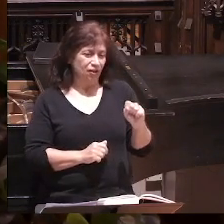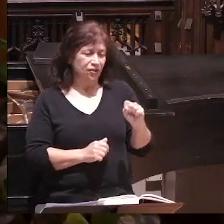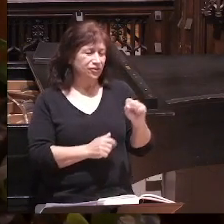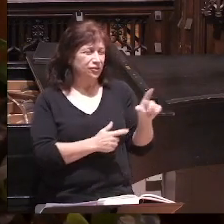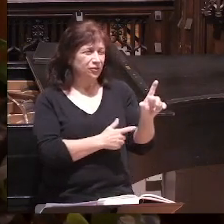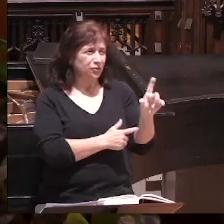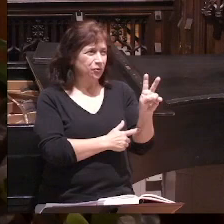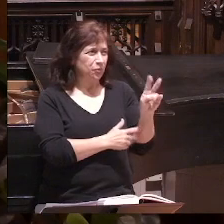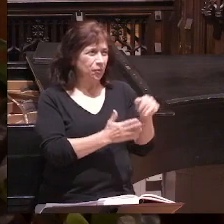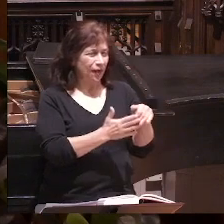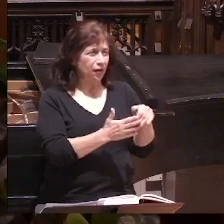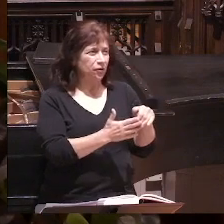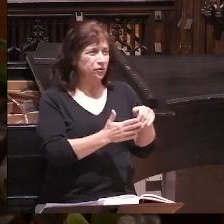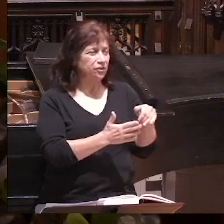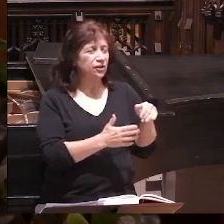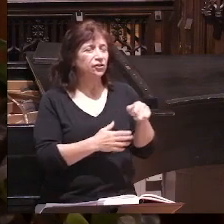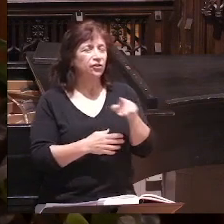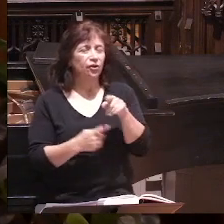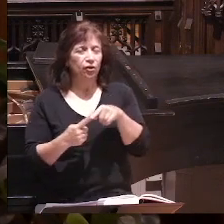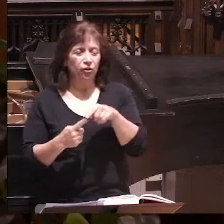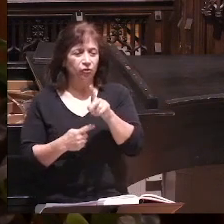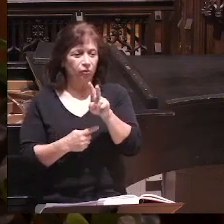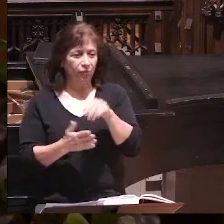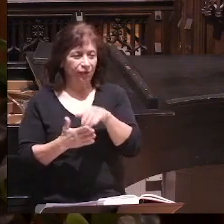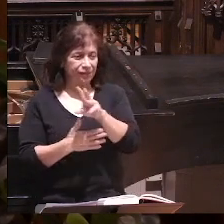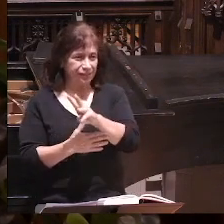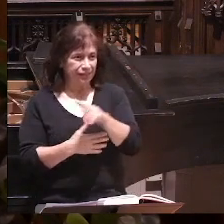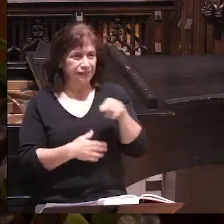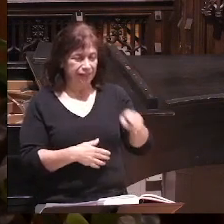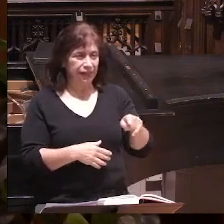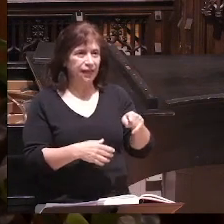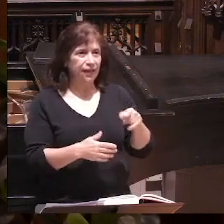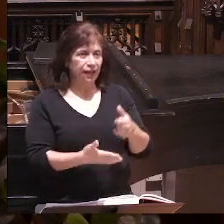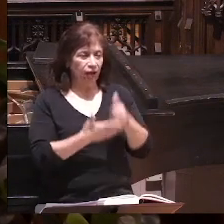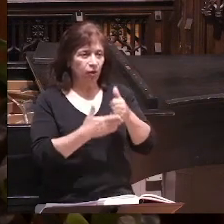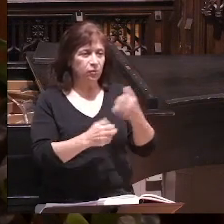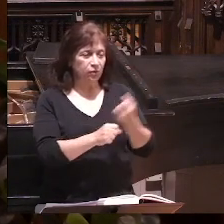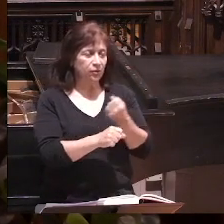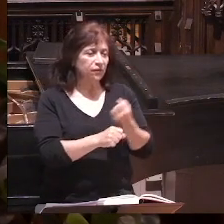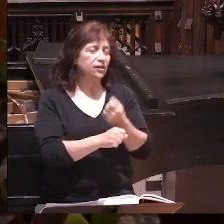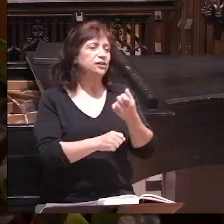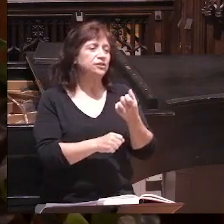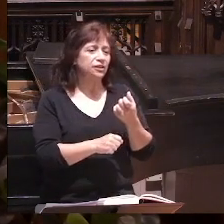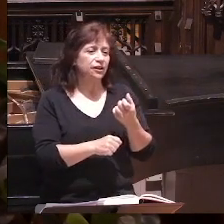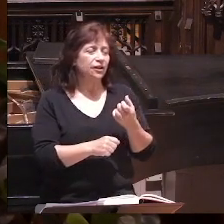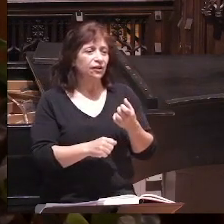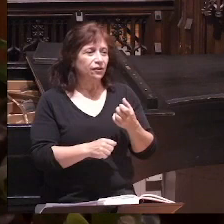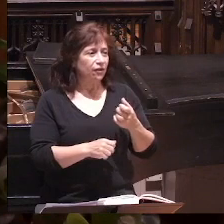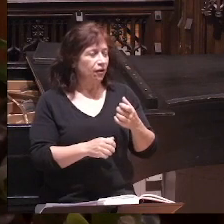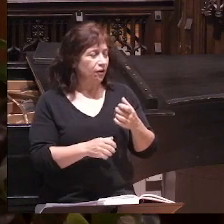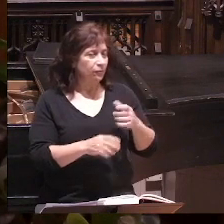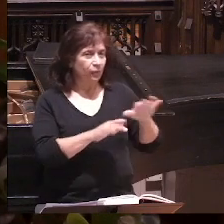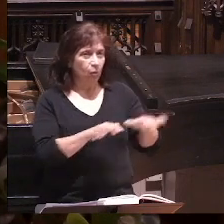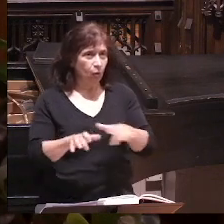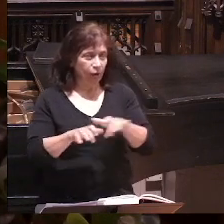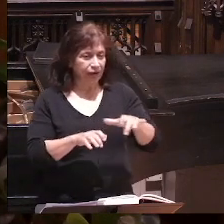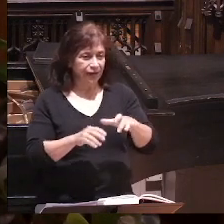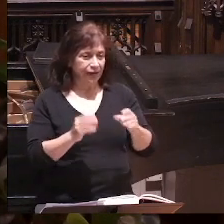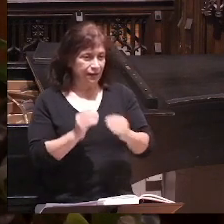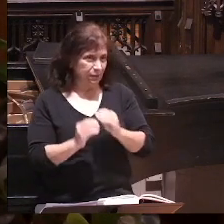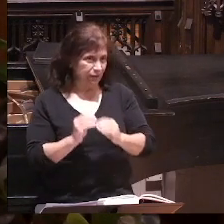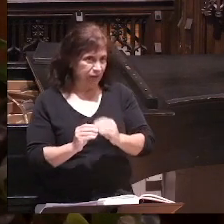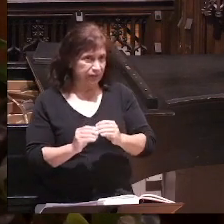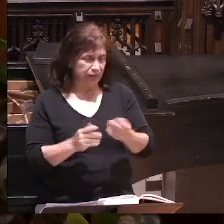to 2006. He was extremely instrumental in the renovations and additions to our amazing sanctuary organ that happened